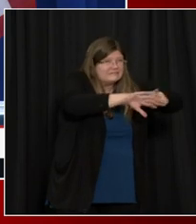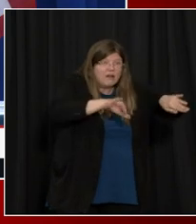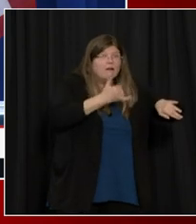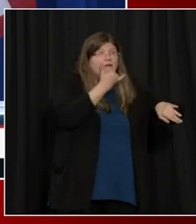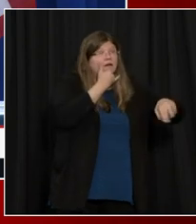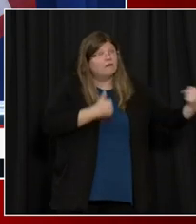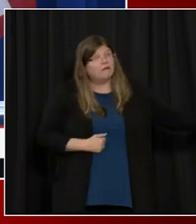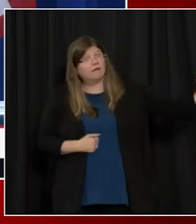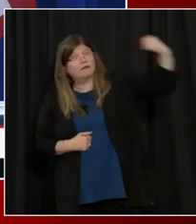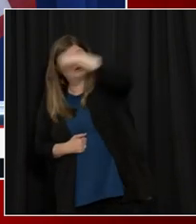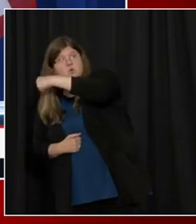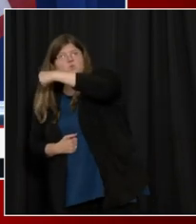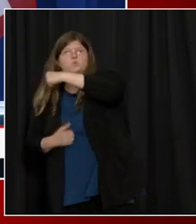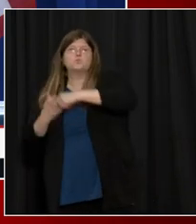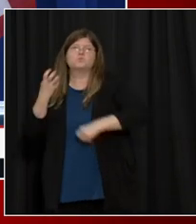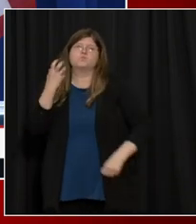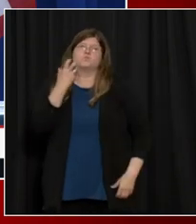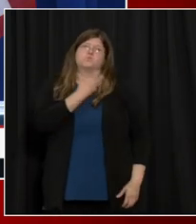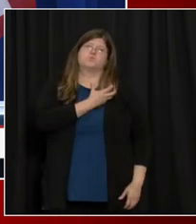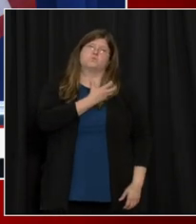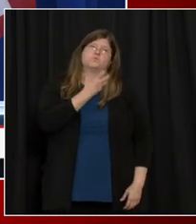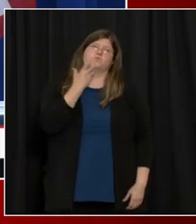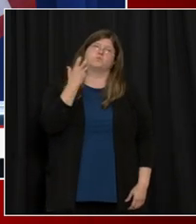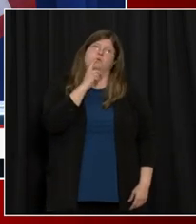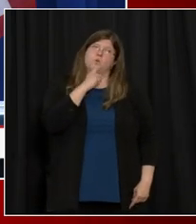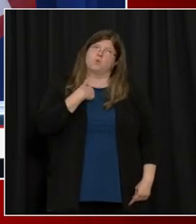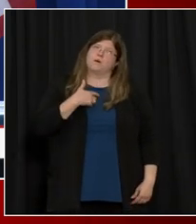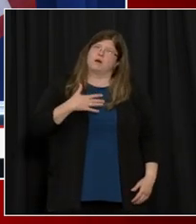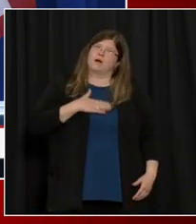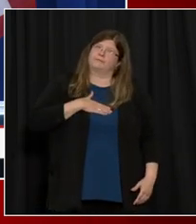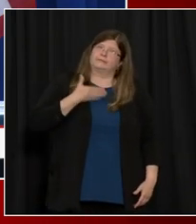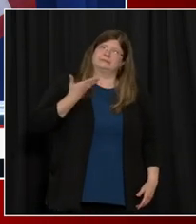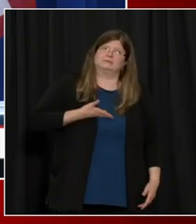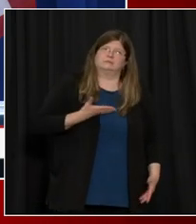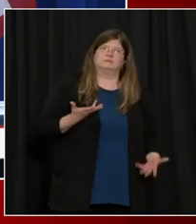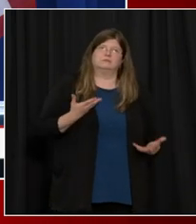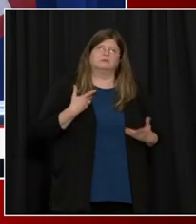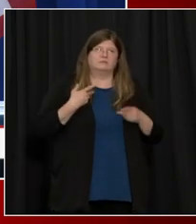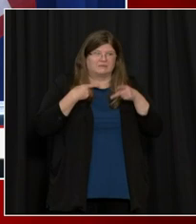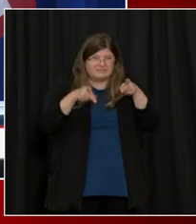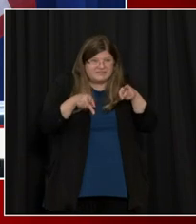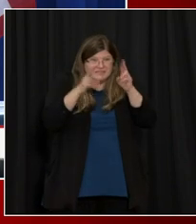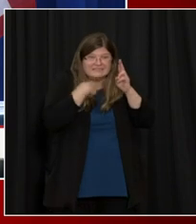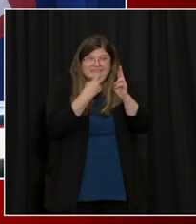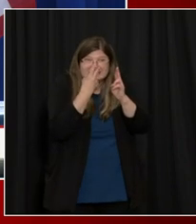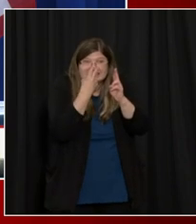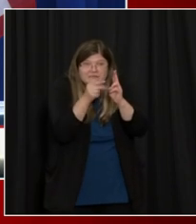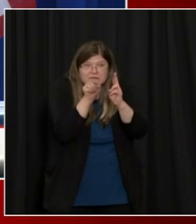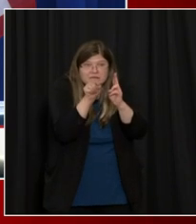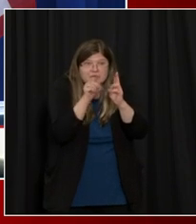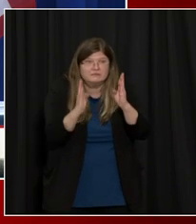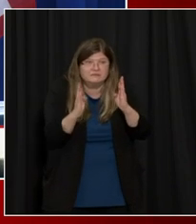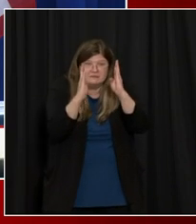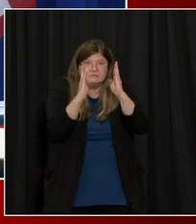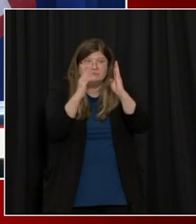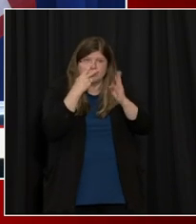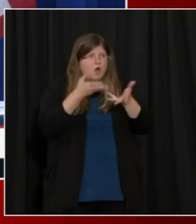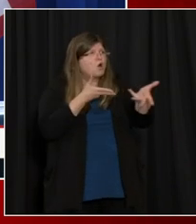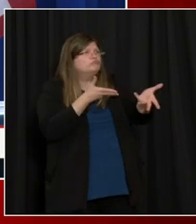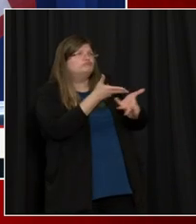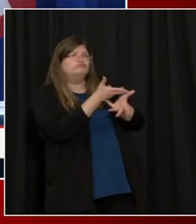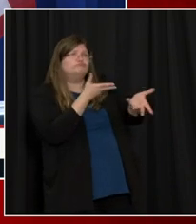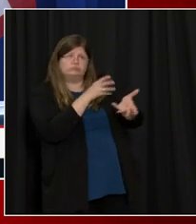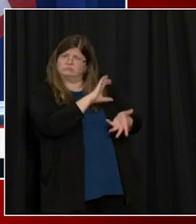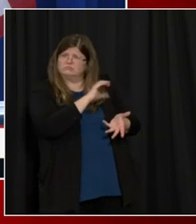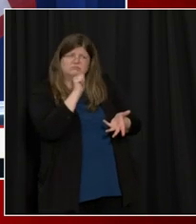assaulted, from what I saw was a very respectful interaction. And just imagine